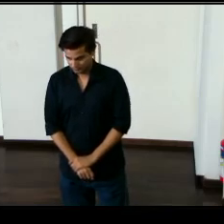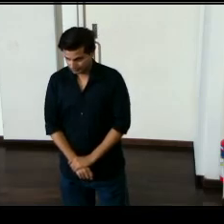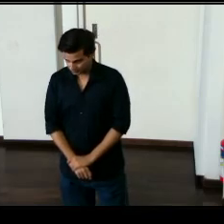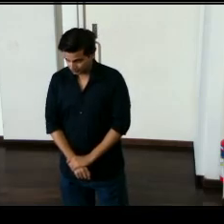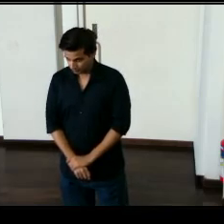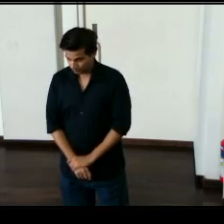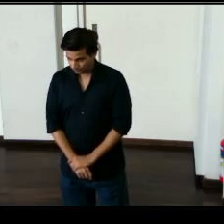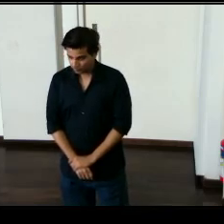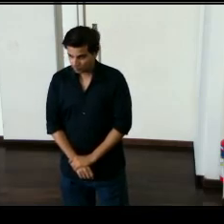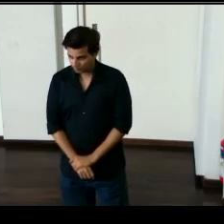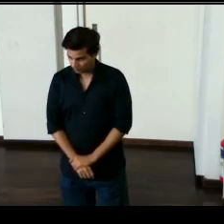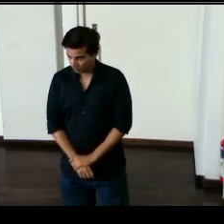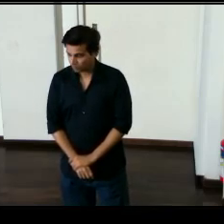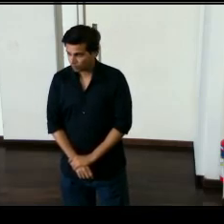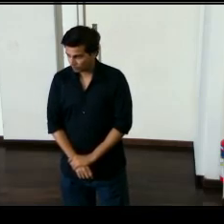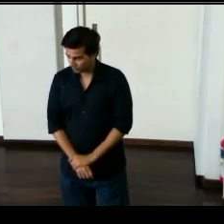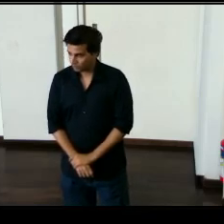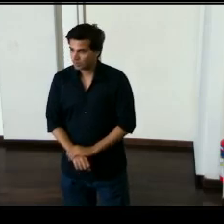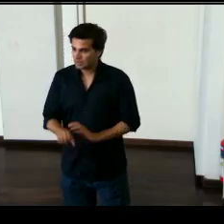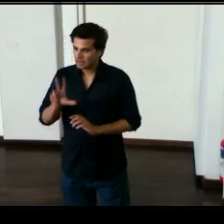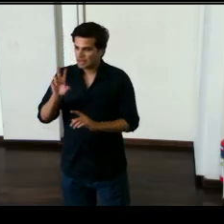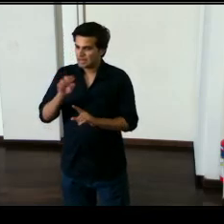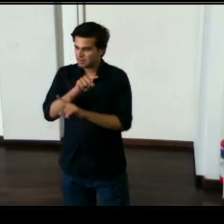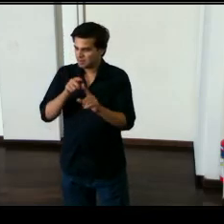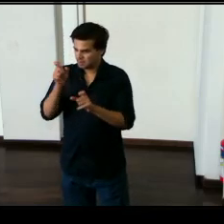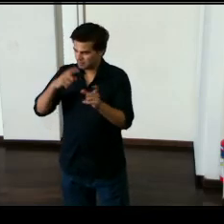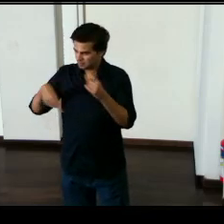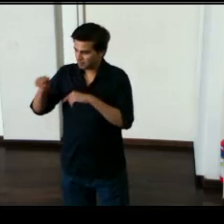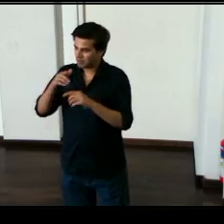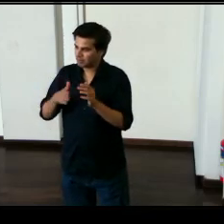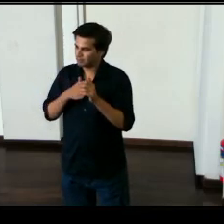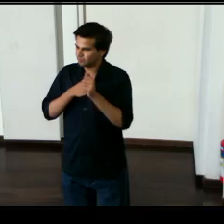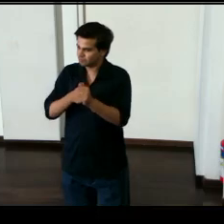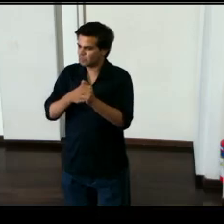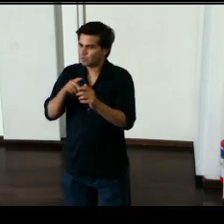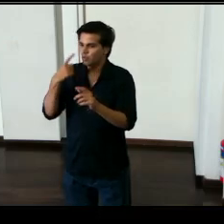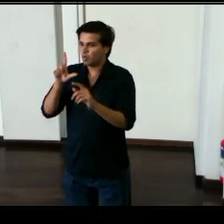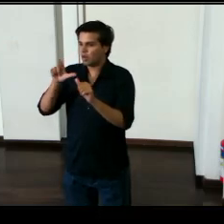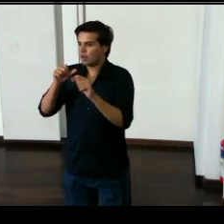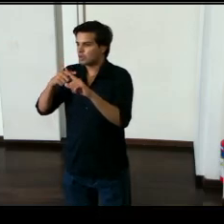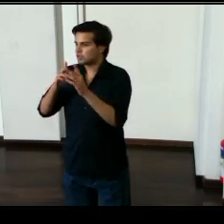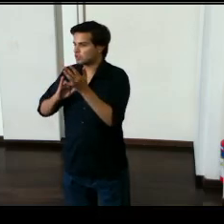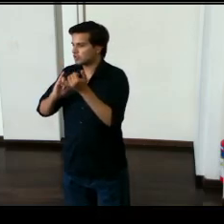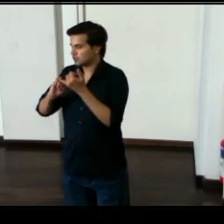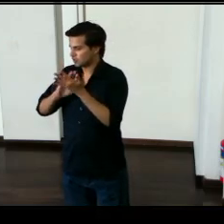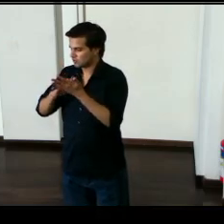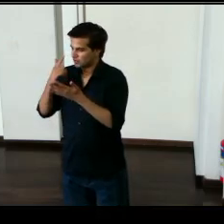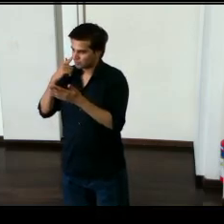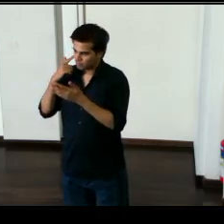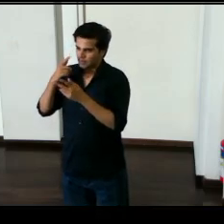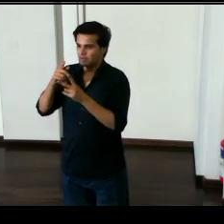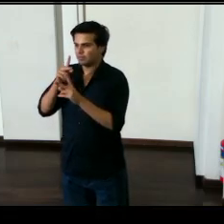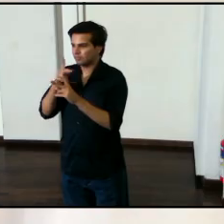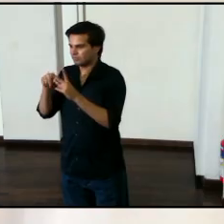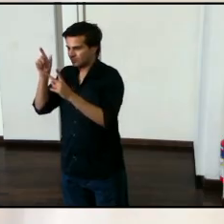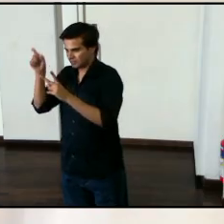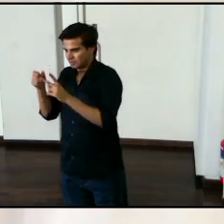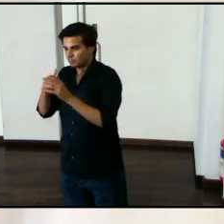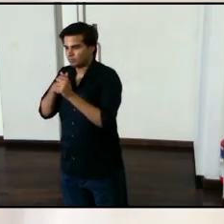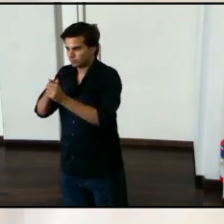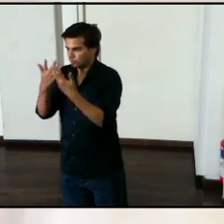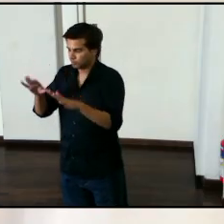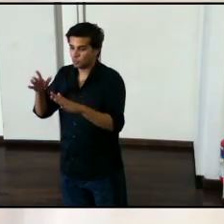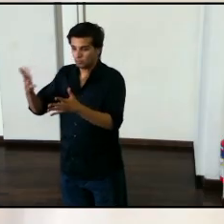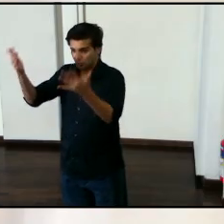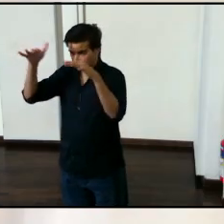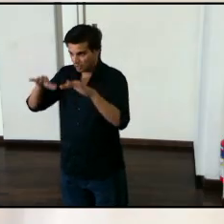were with the walkthrough that was done by Lakshmi Murthy and Archesha Rai, and I'm so thrilled I could be here